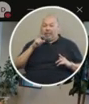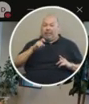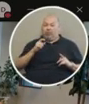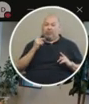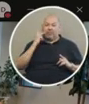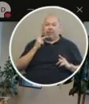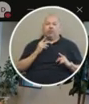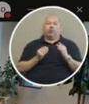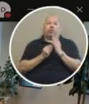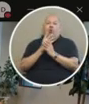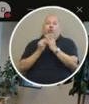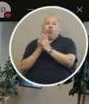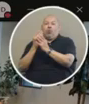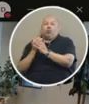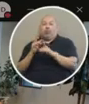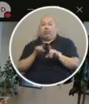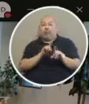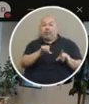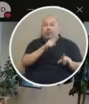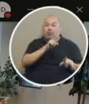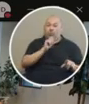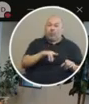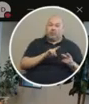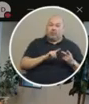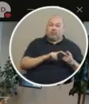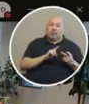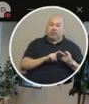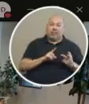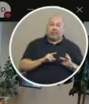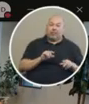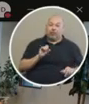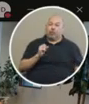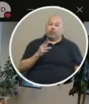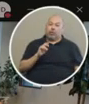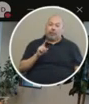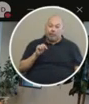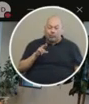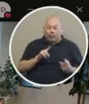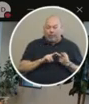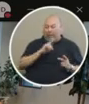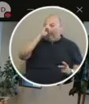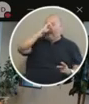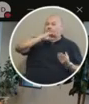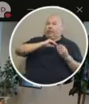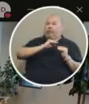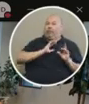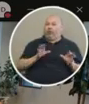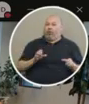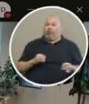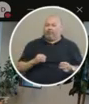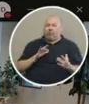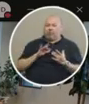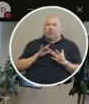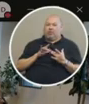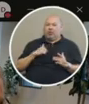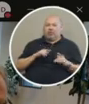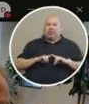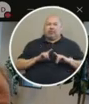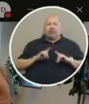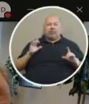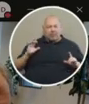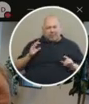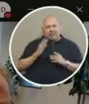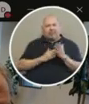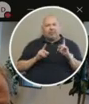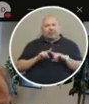grow. The other question I had was relating towards the shelters. I think a number of our offices were reached out to by some